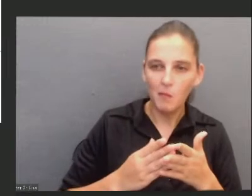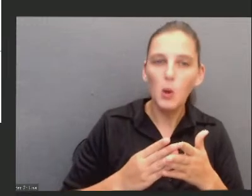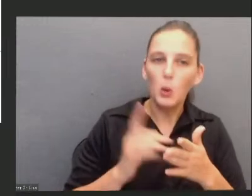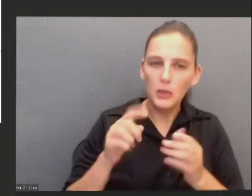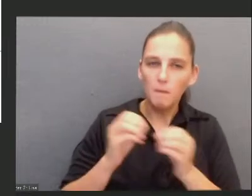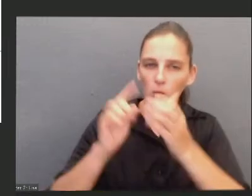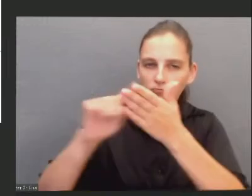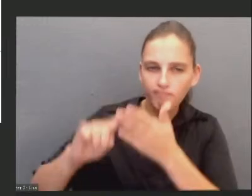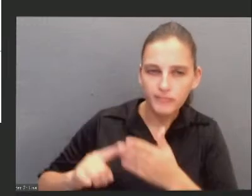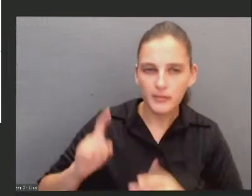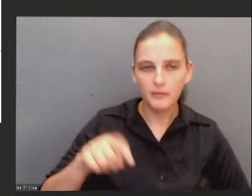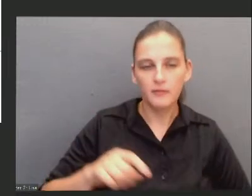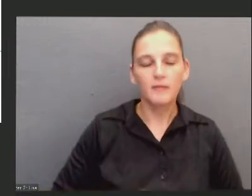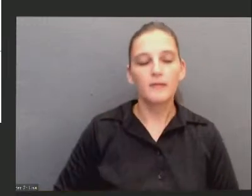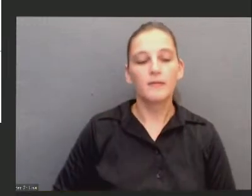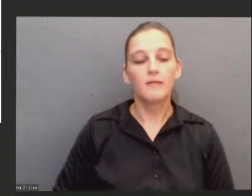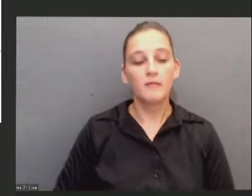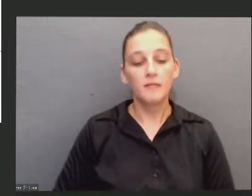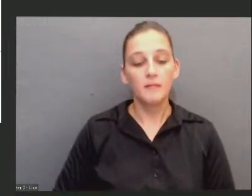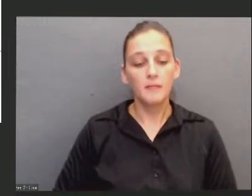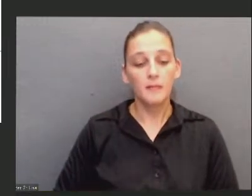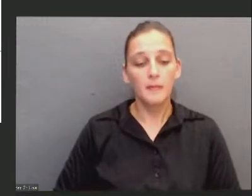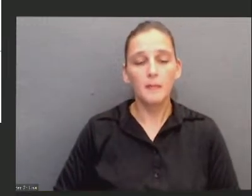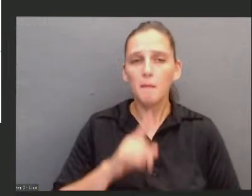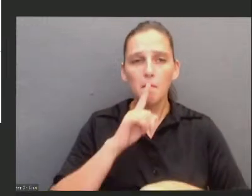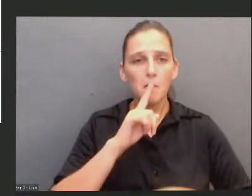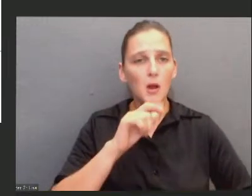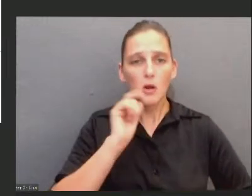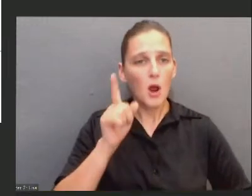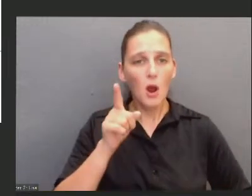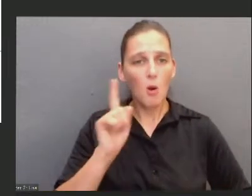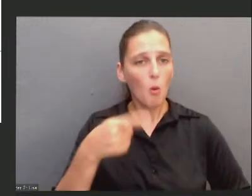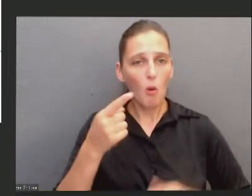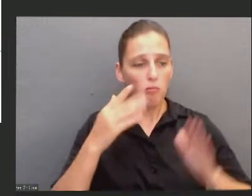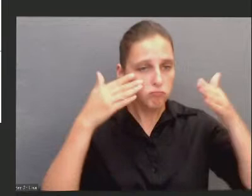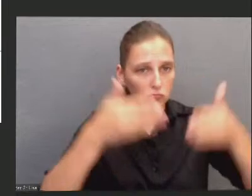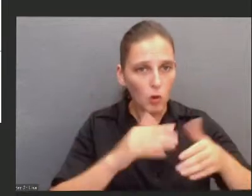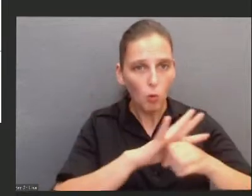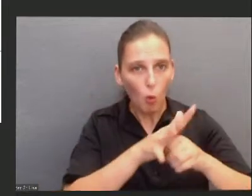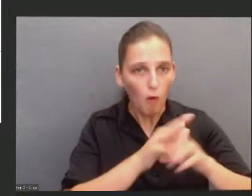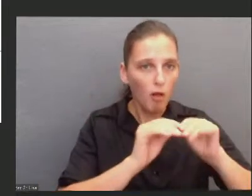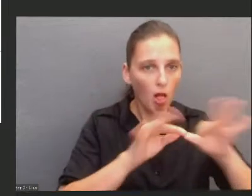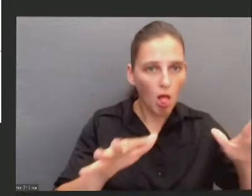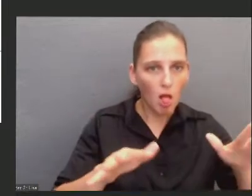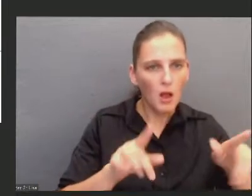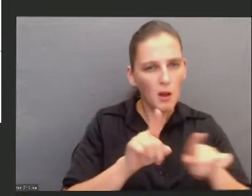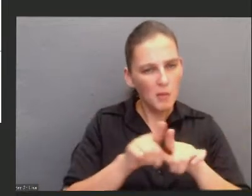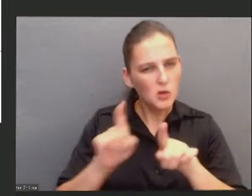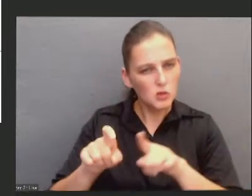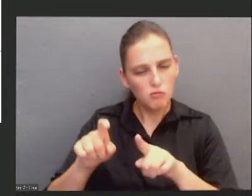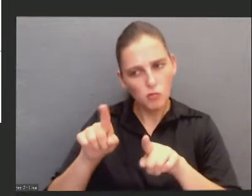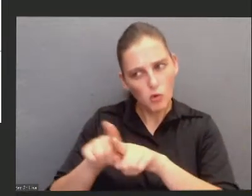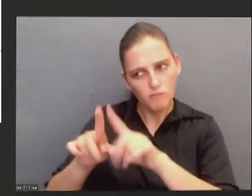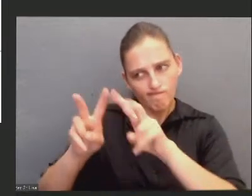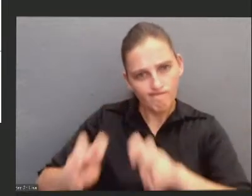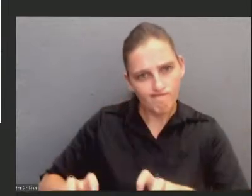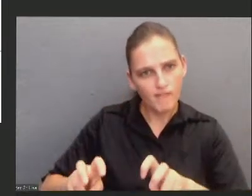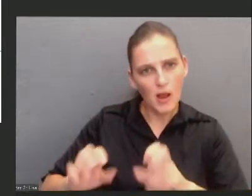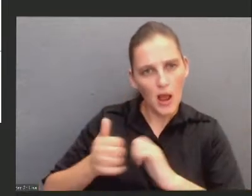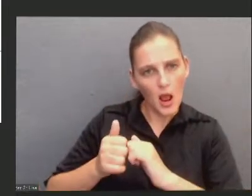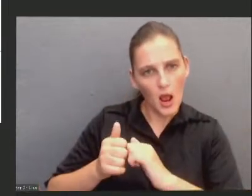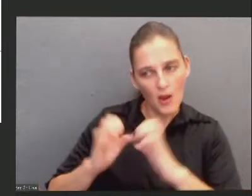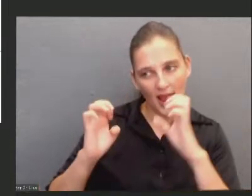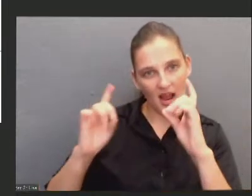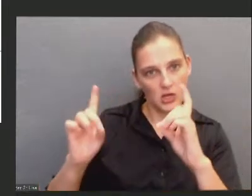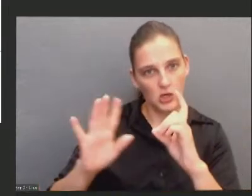of a virus, but also their impact on educational outcomes for children. So all levels of government and school districts should absolutely work